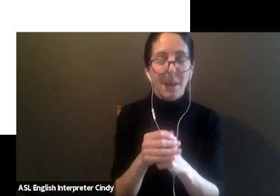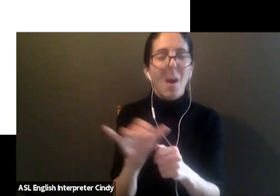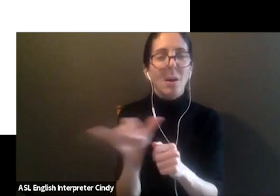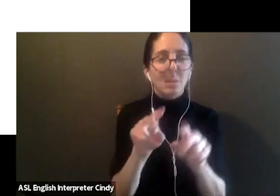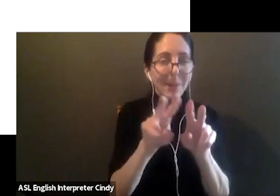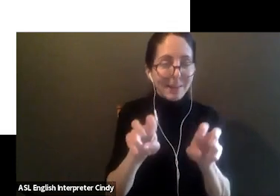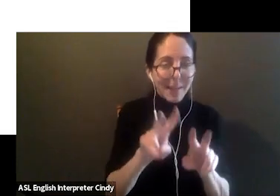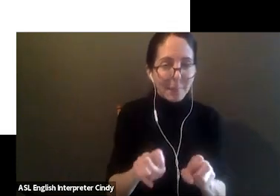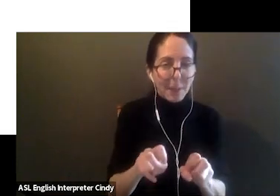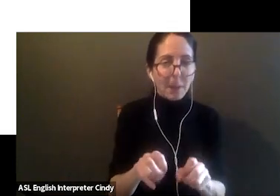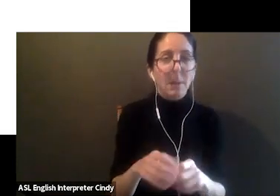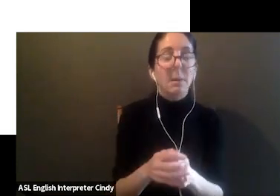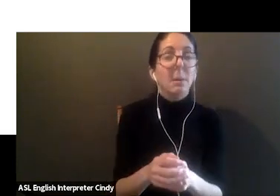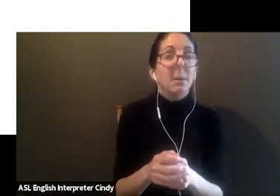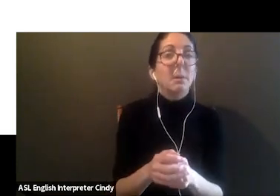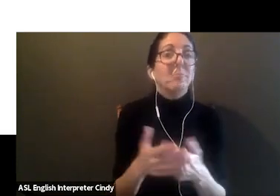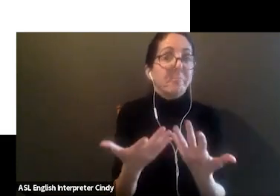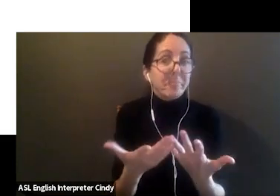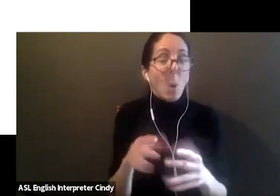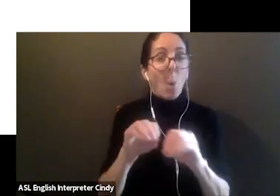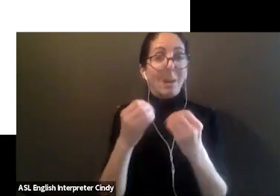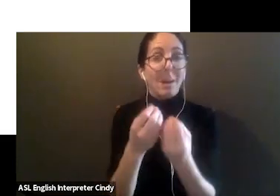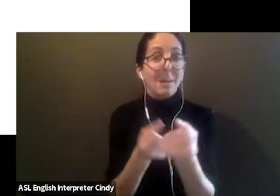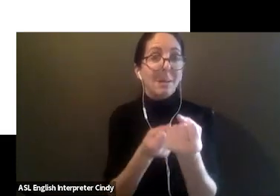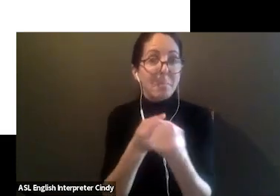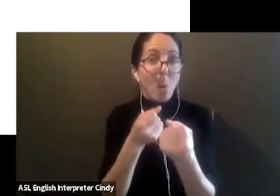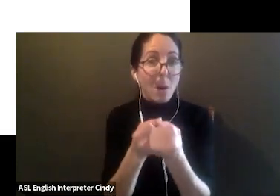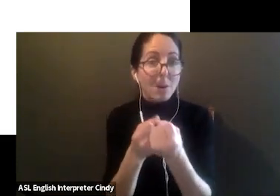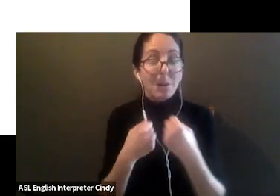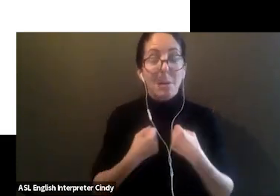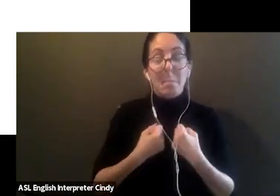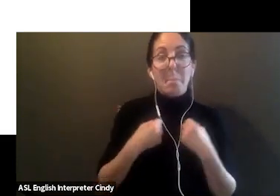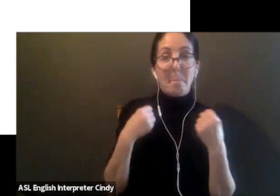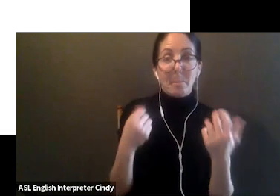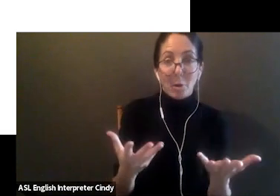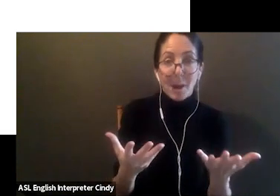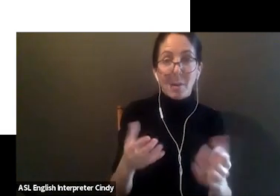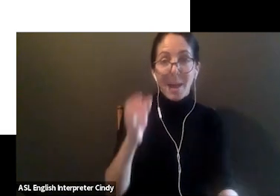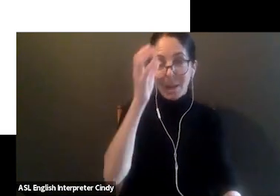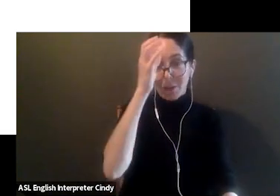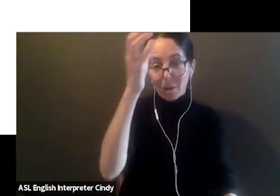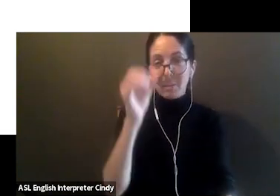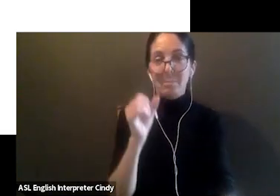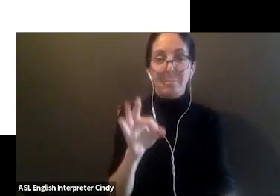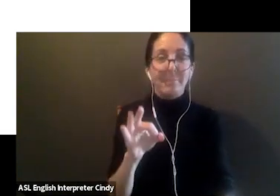examining perceived organizational support, burnout, as well as the concept of intent to